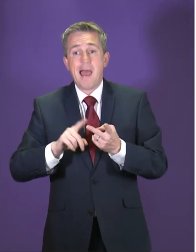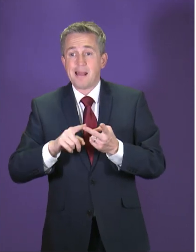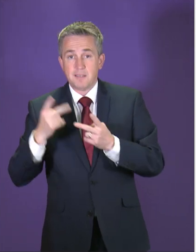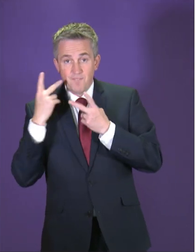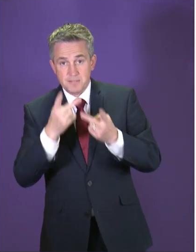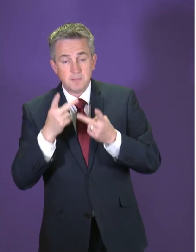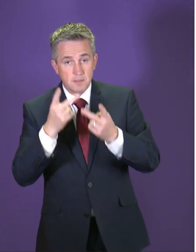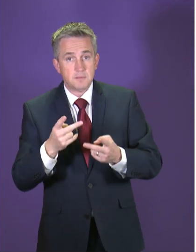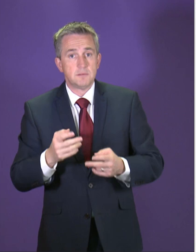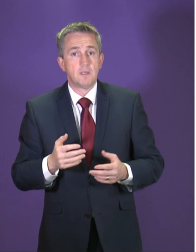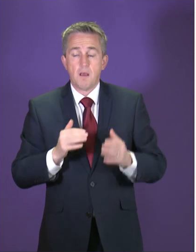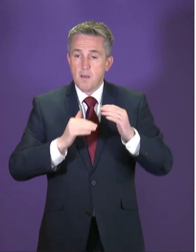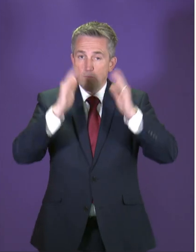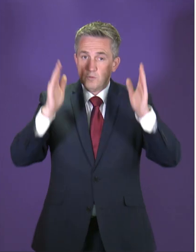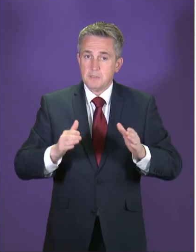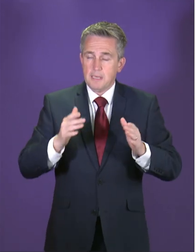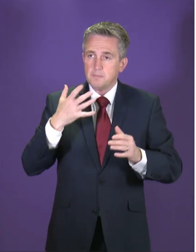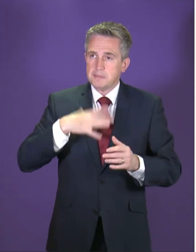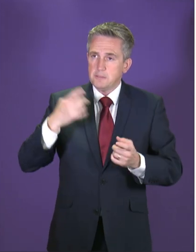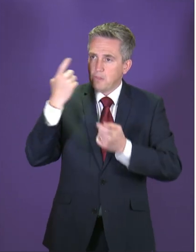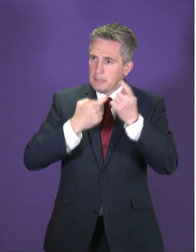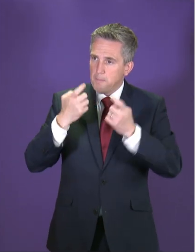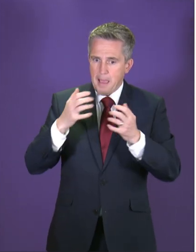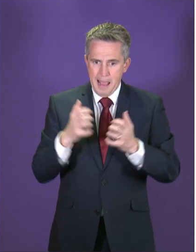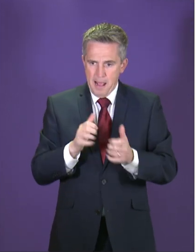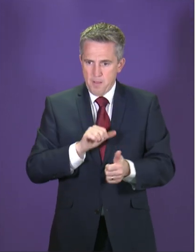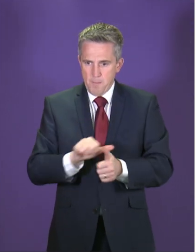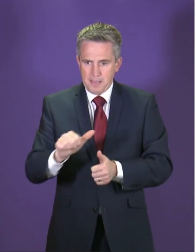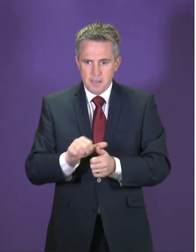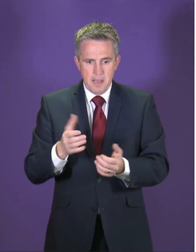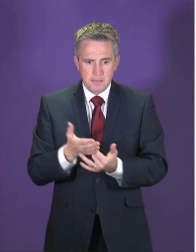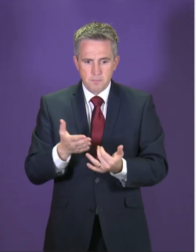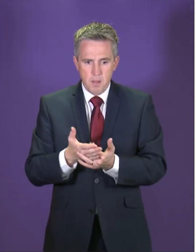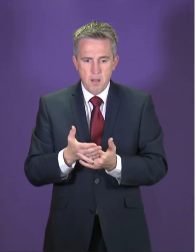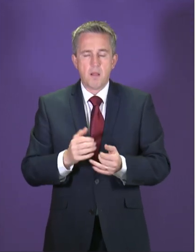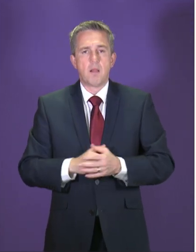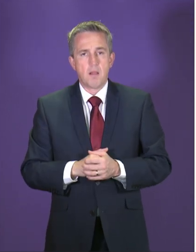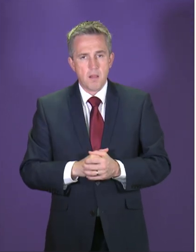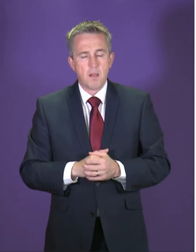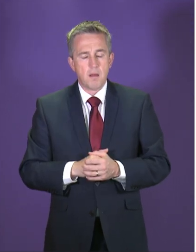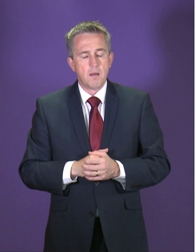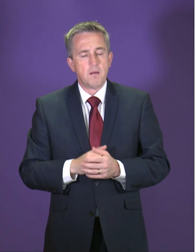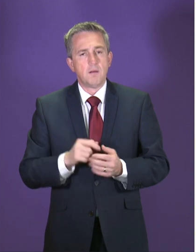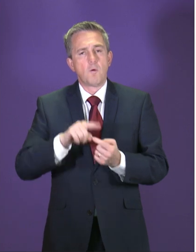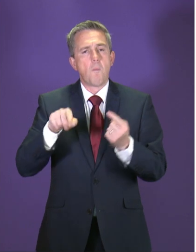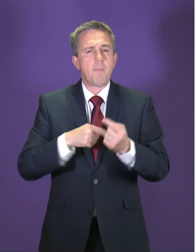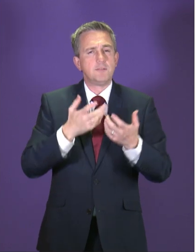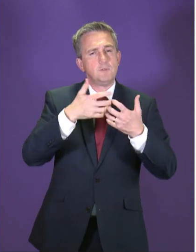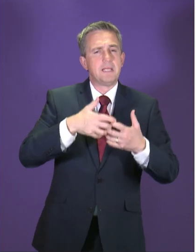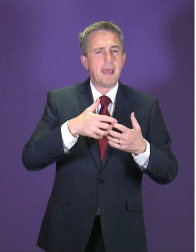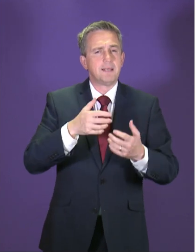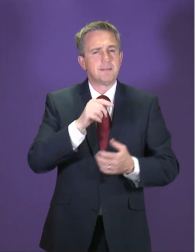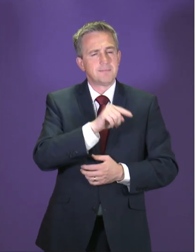of creators for community amongst ourselves? More following on the tech line, how can